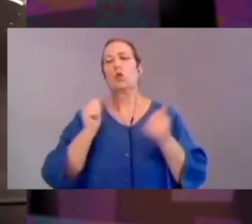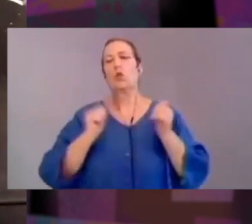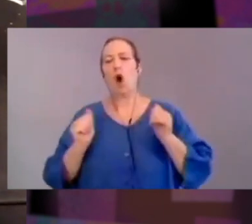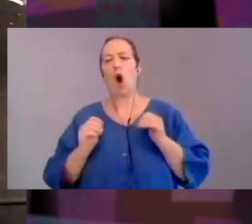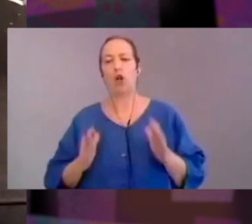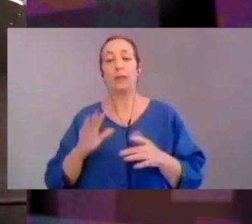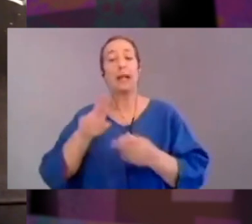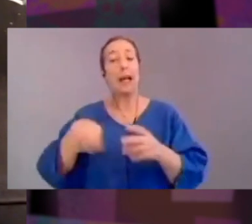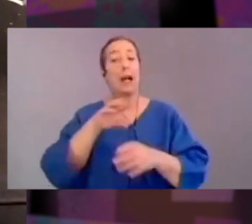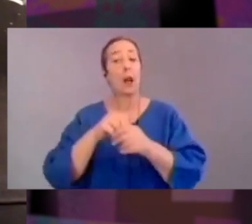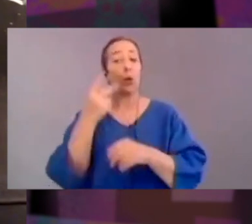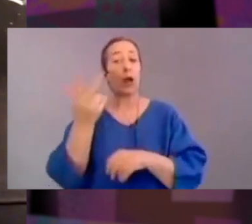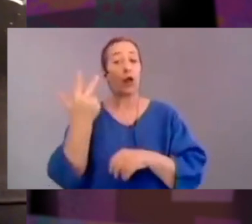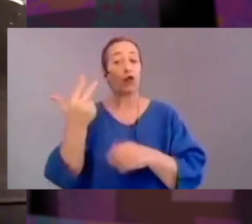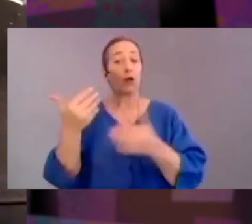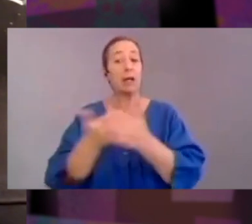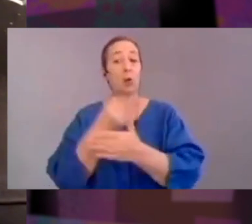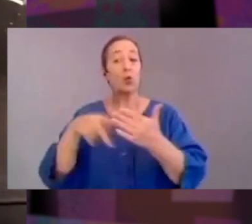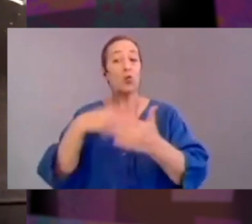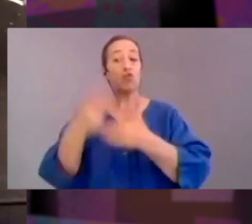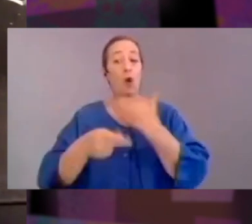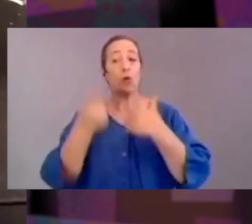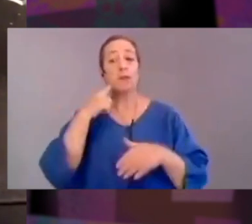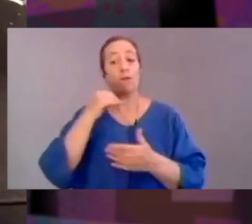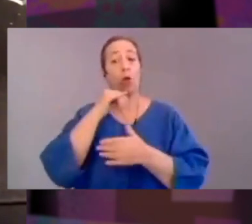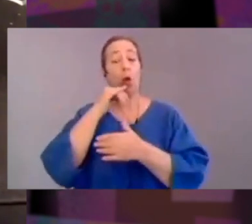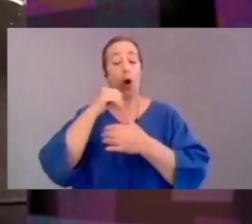in Louisiana, Alabama, and Mississippi.